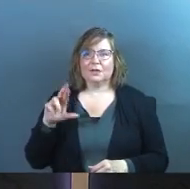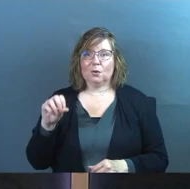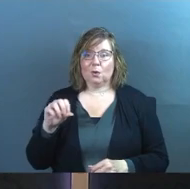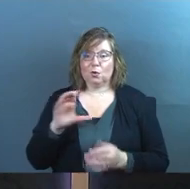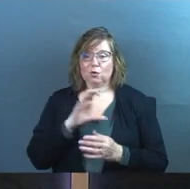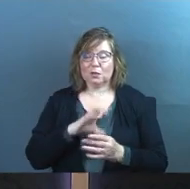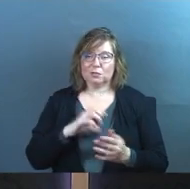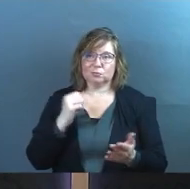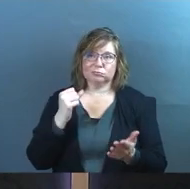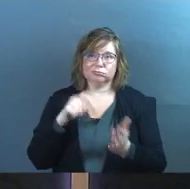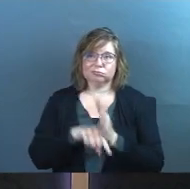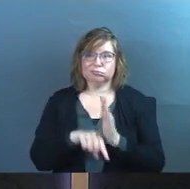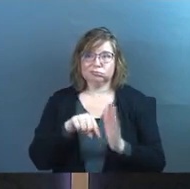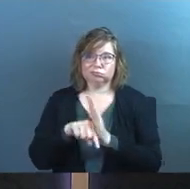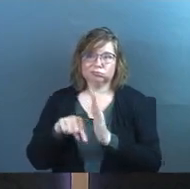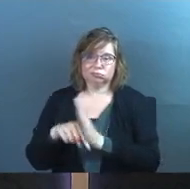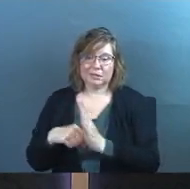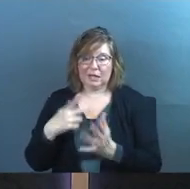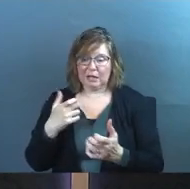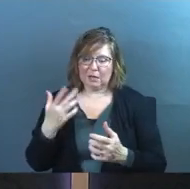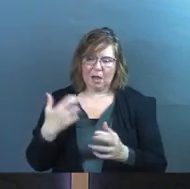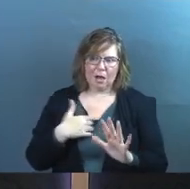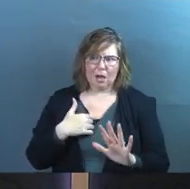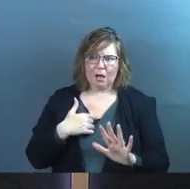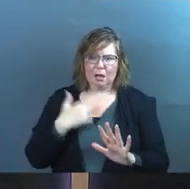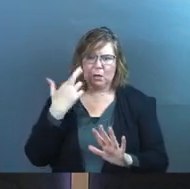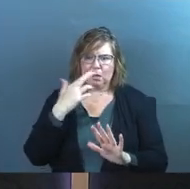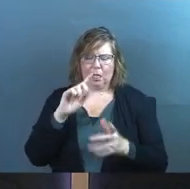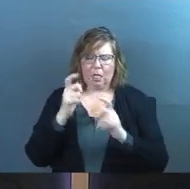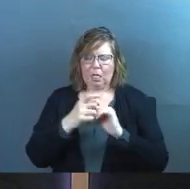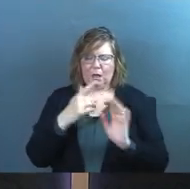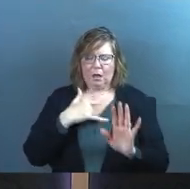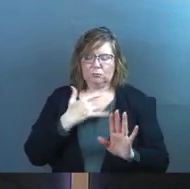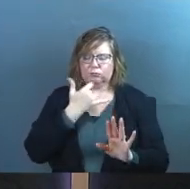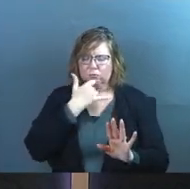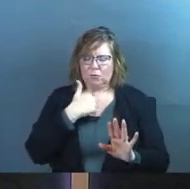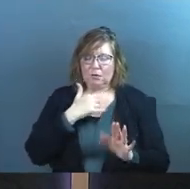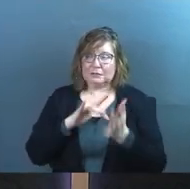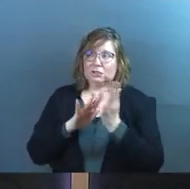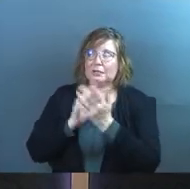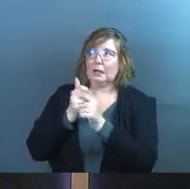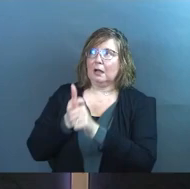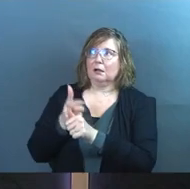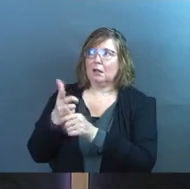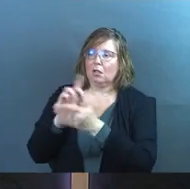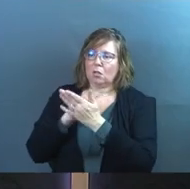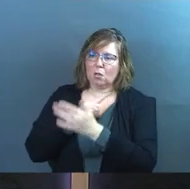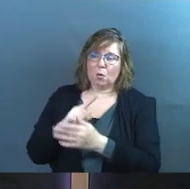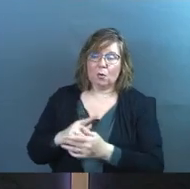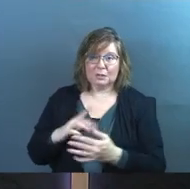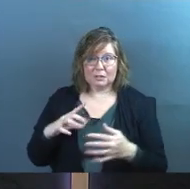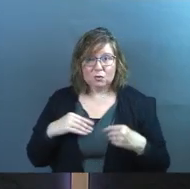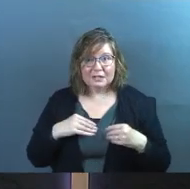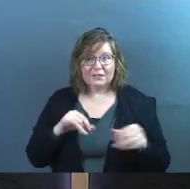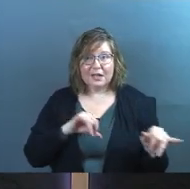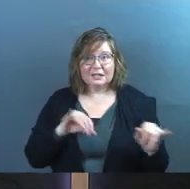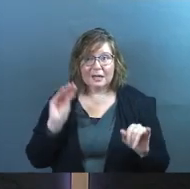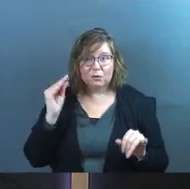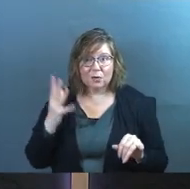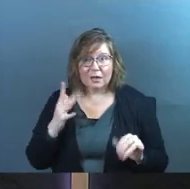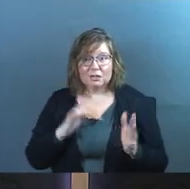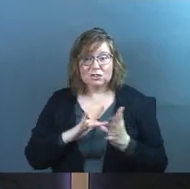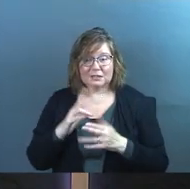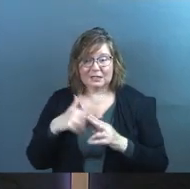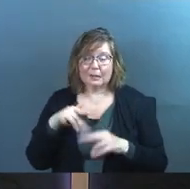Christians on stakes. And if he wanted to make the choice and said, you know, I've realized I've been doing some rough stuff. Jesus, I make you Lord. Does he receive that same grace